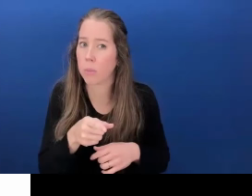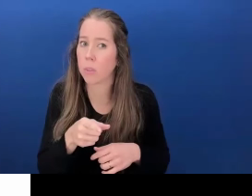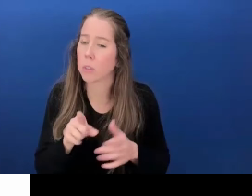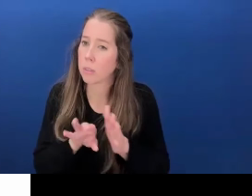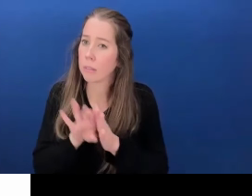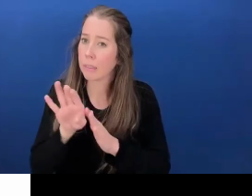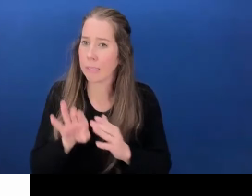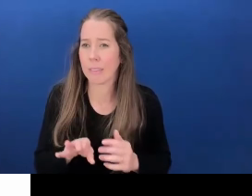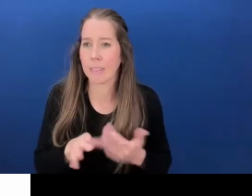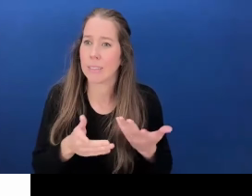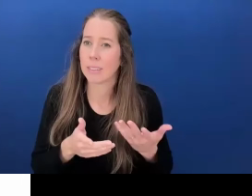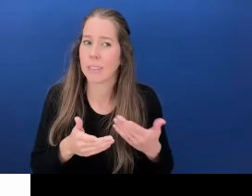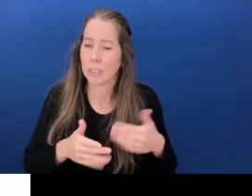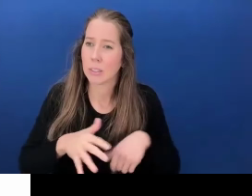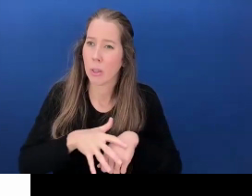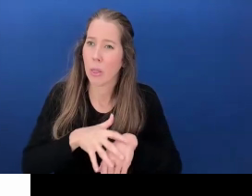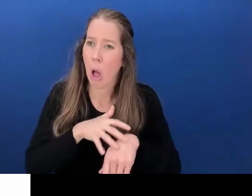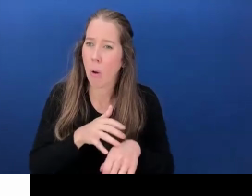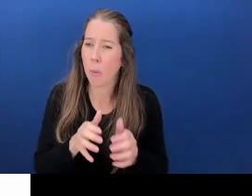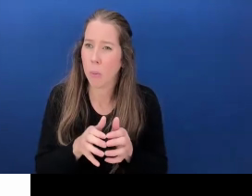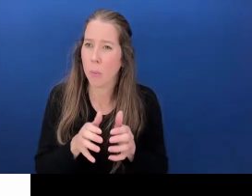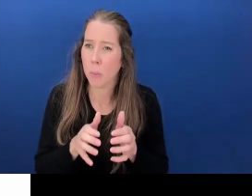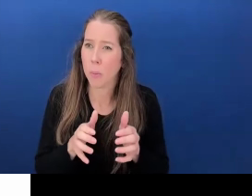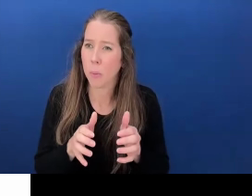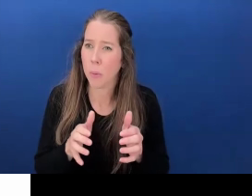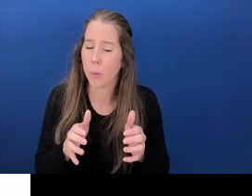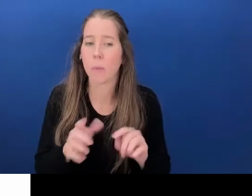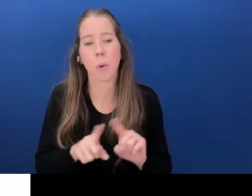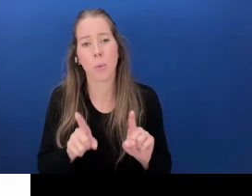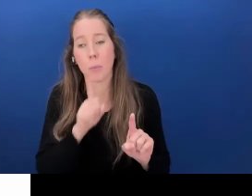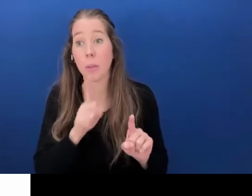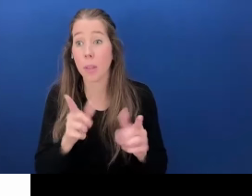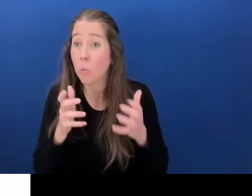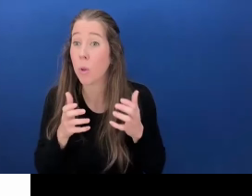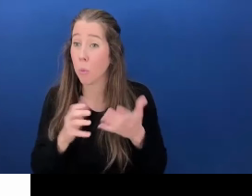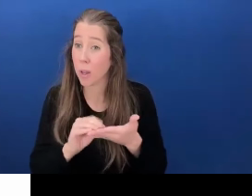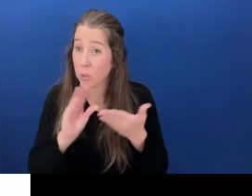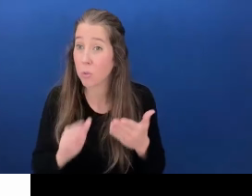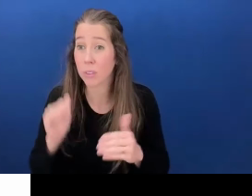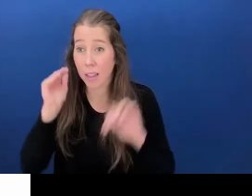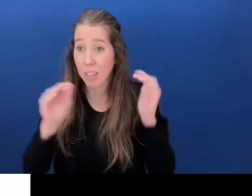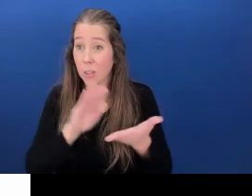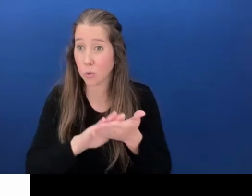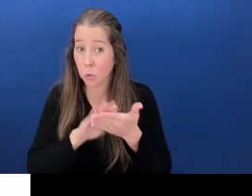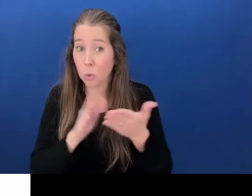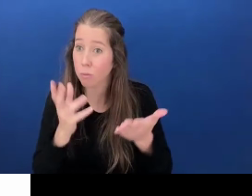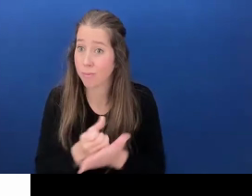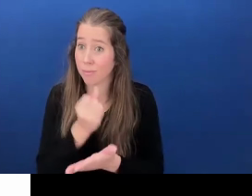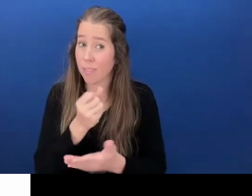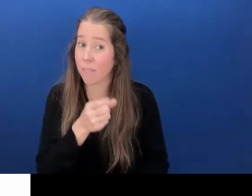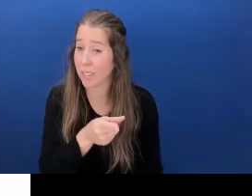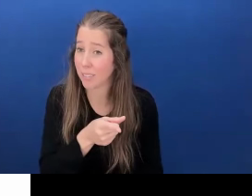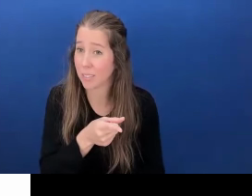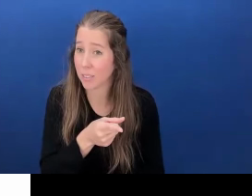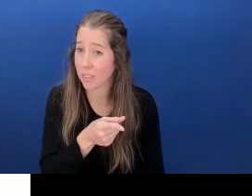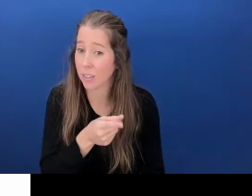slow burn of how it's been growing, but we really want to have students at the adult school take more advantage of this, because some of them,